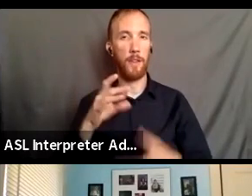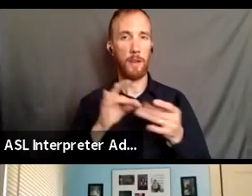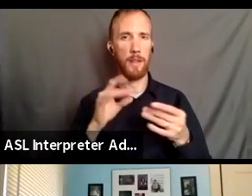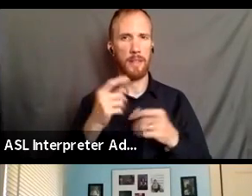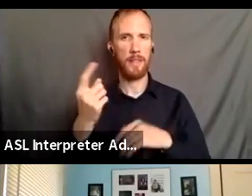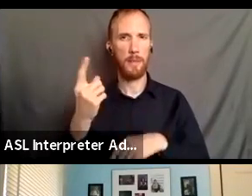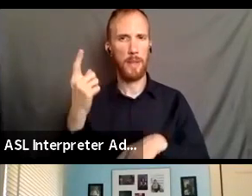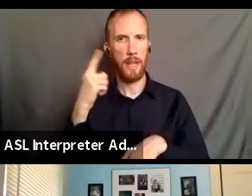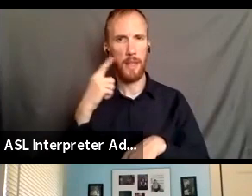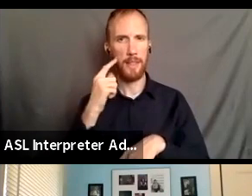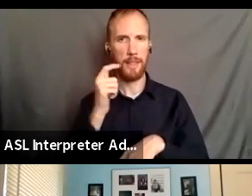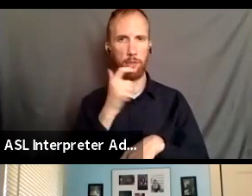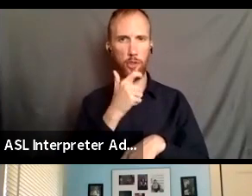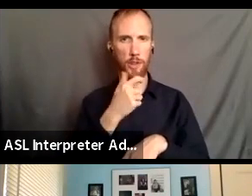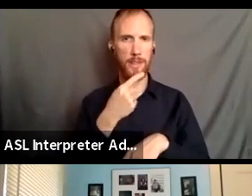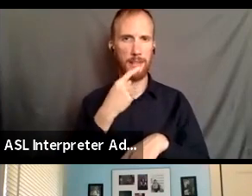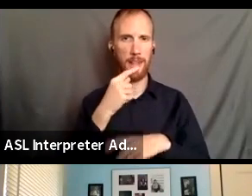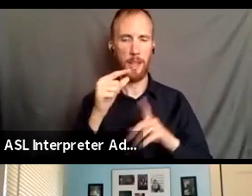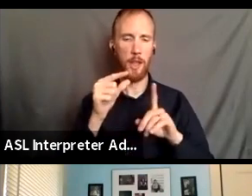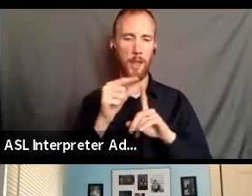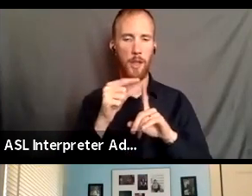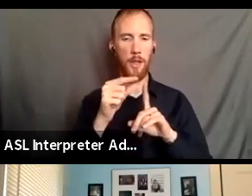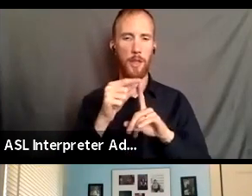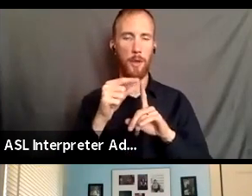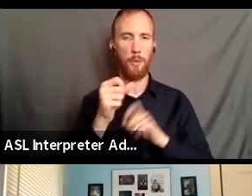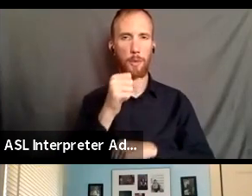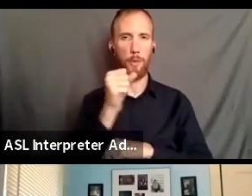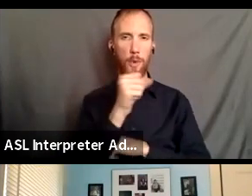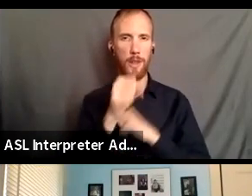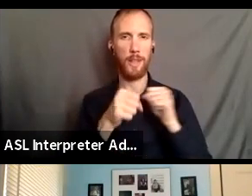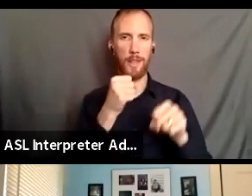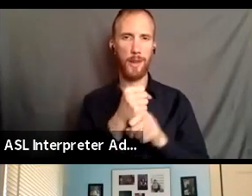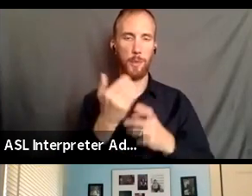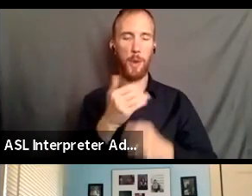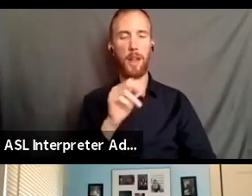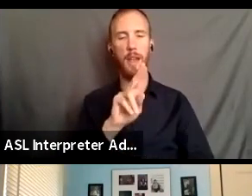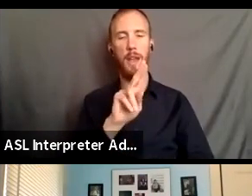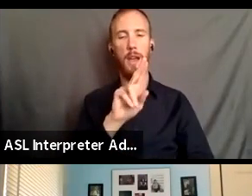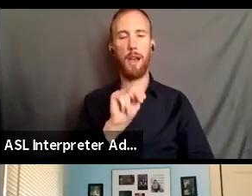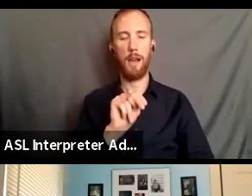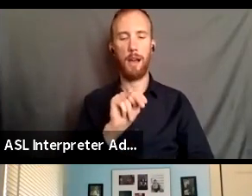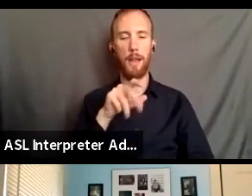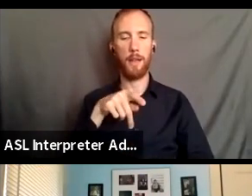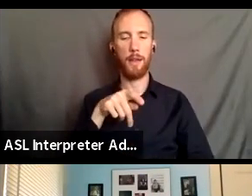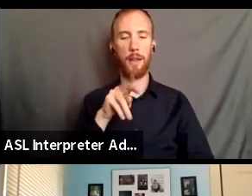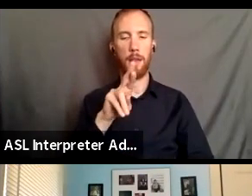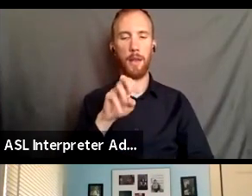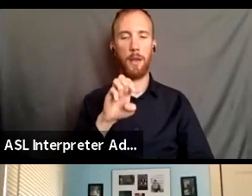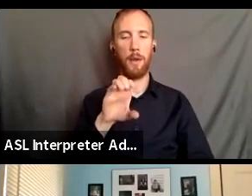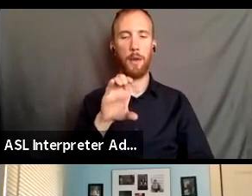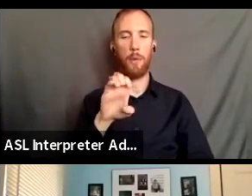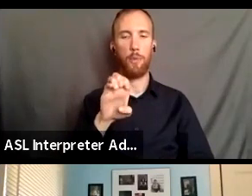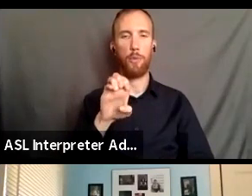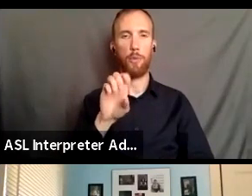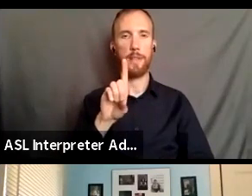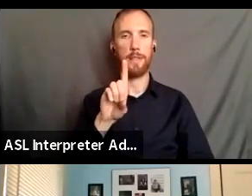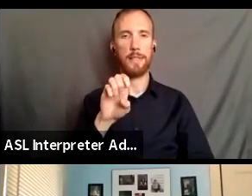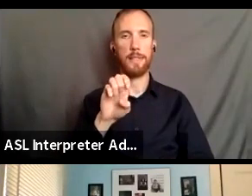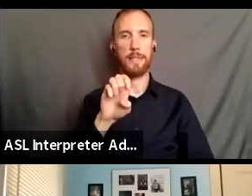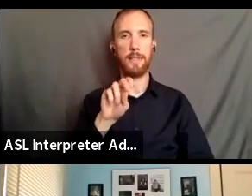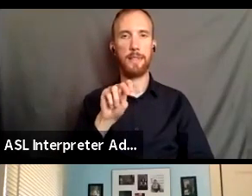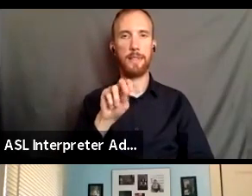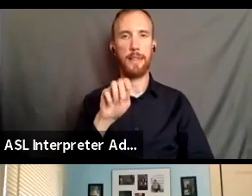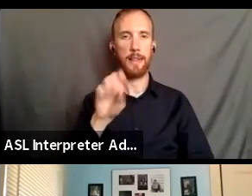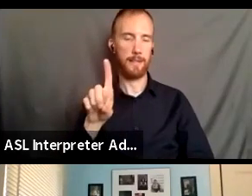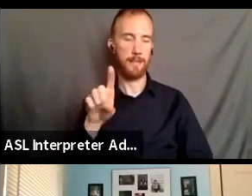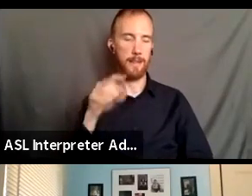word of the year should be unprecedented but that would be true and i want to thank you for all your work through this